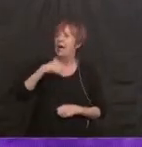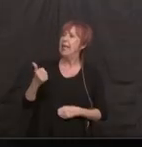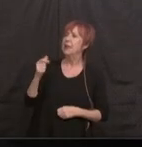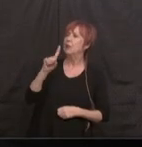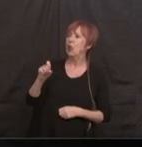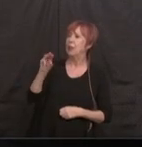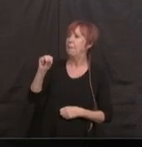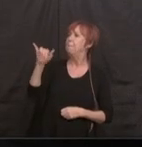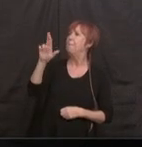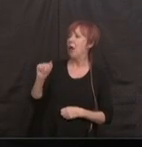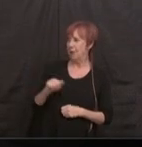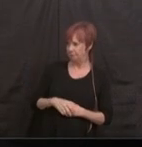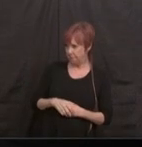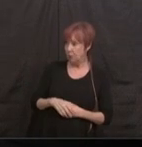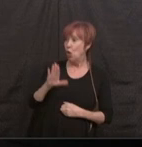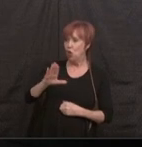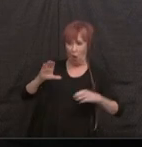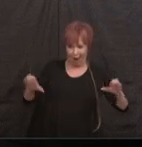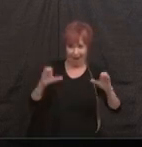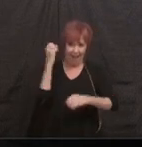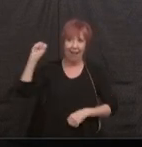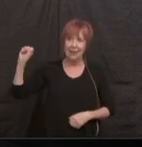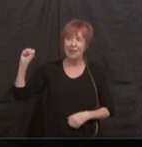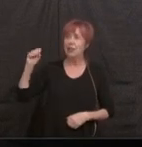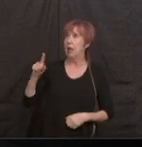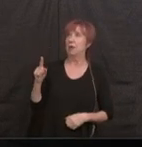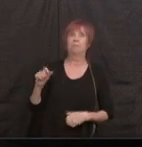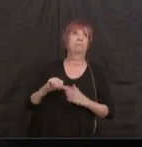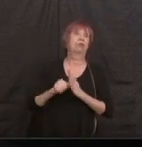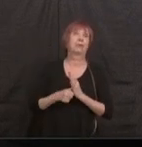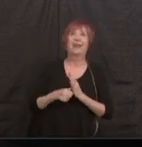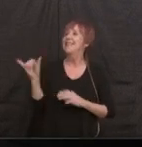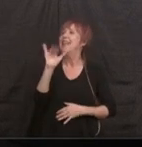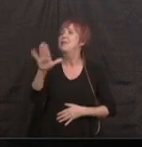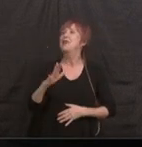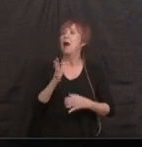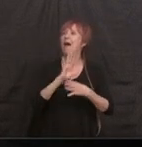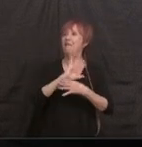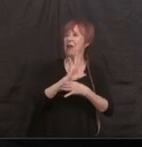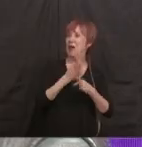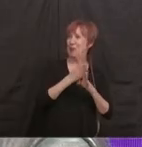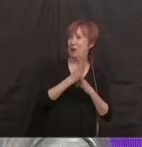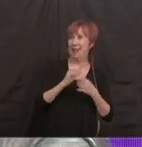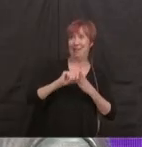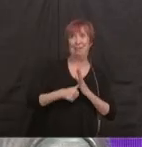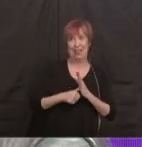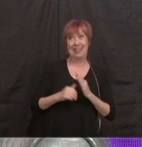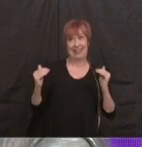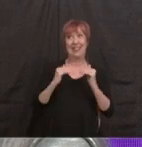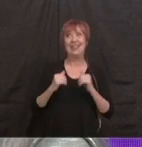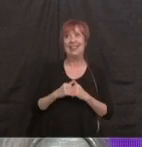Mira, your activism is as impressive as your film career. Thank you. You're welcome. It's